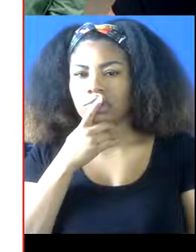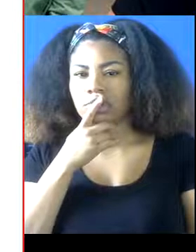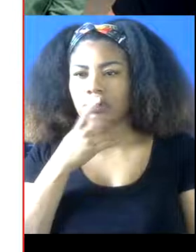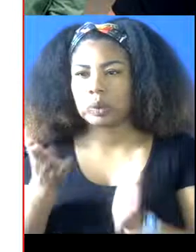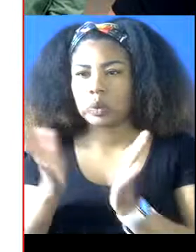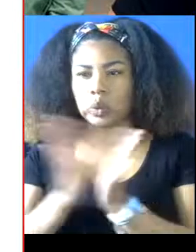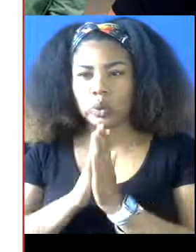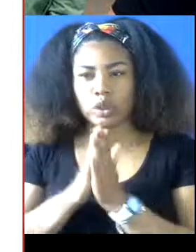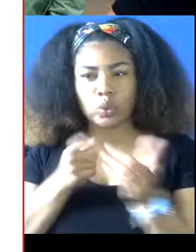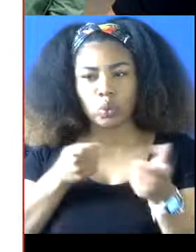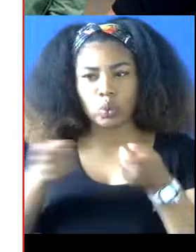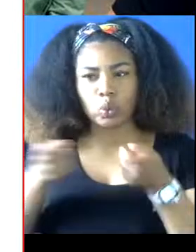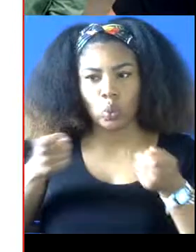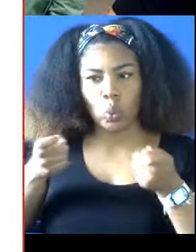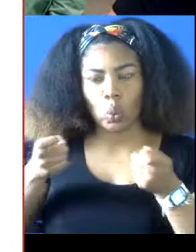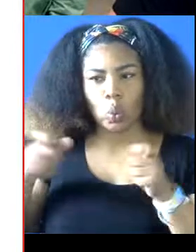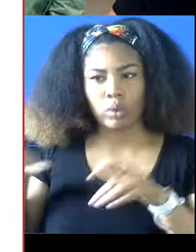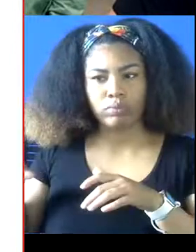control